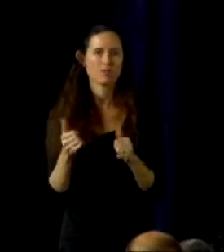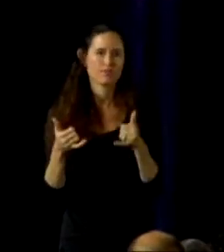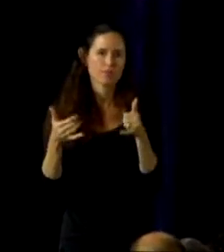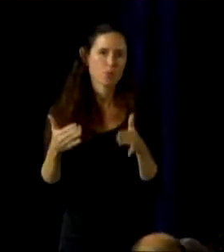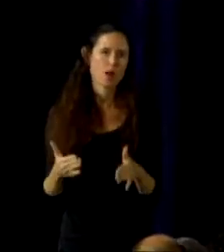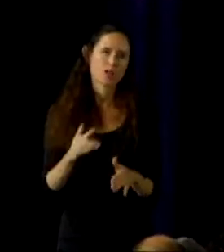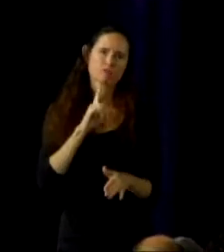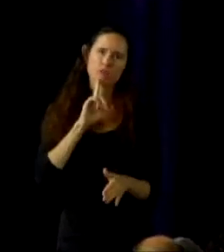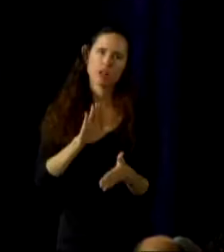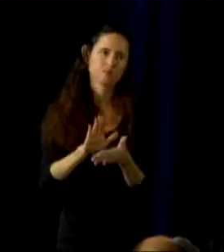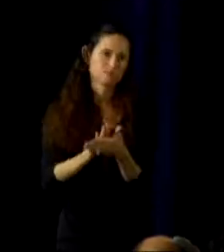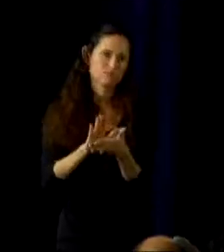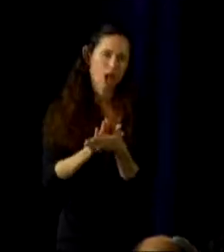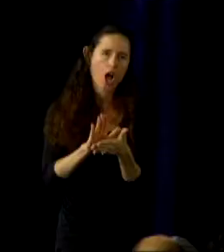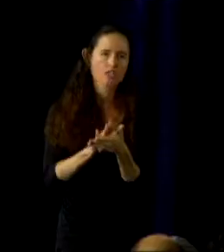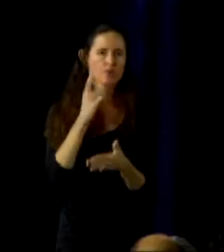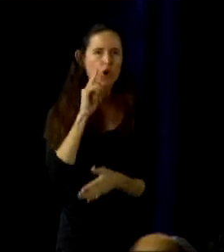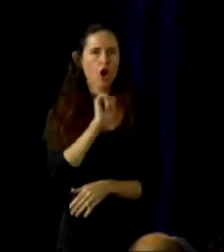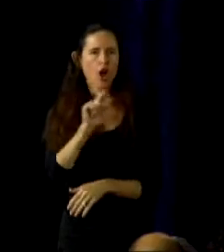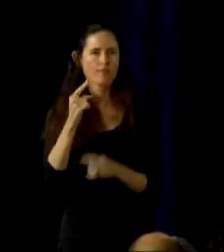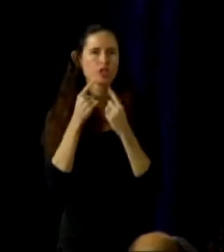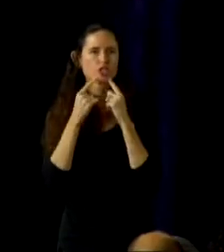achievements.